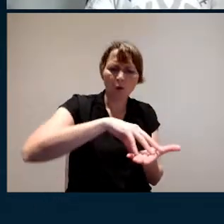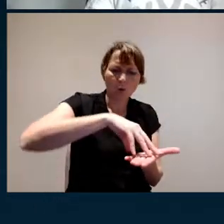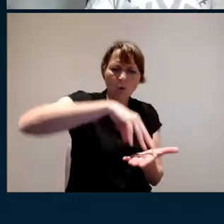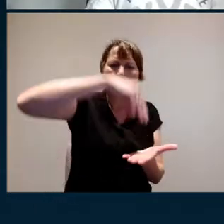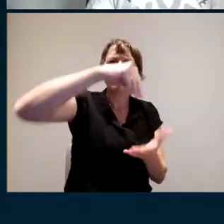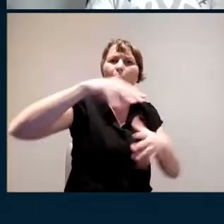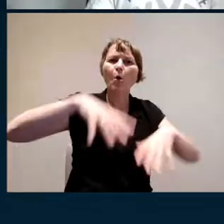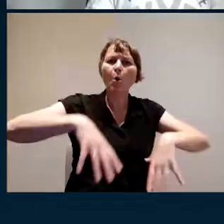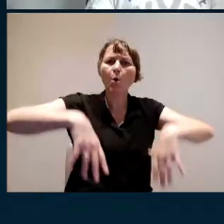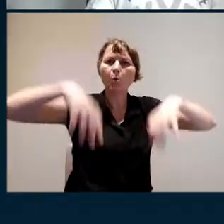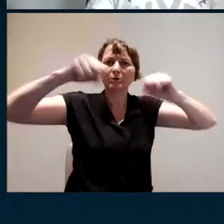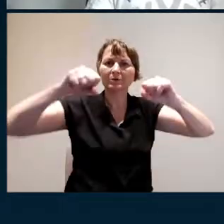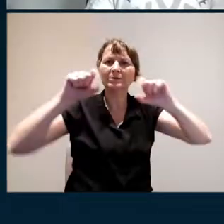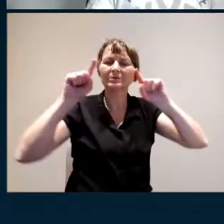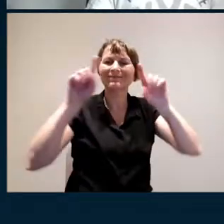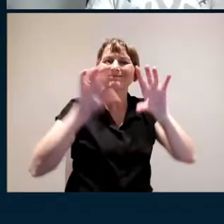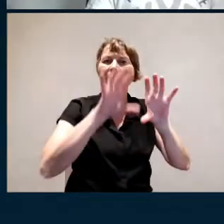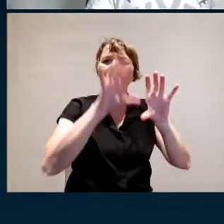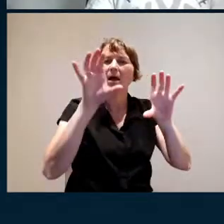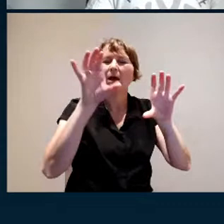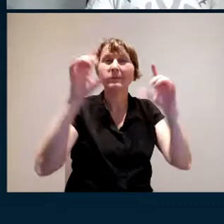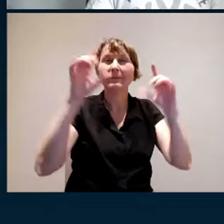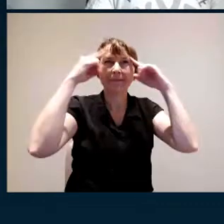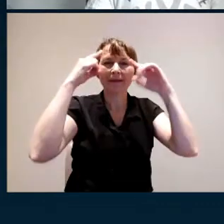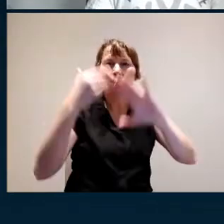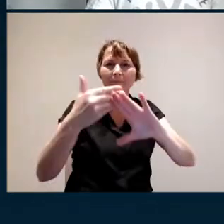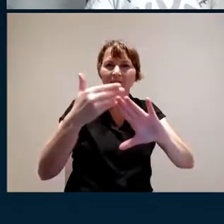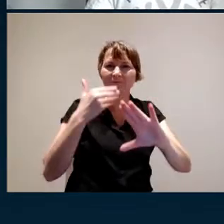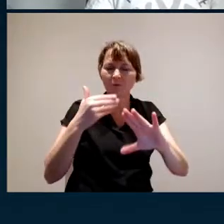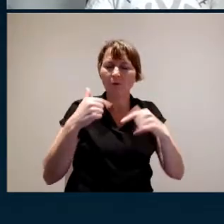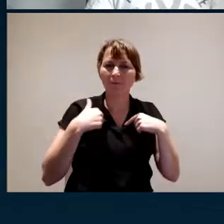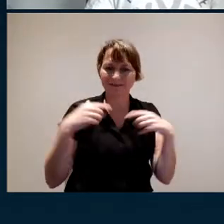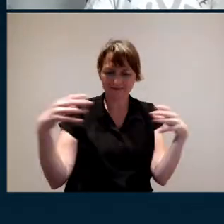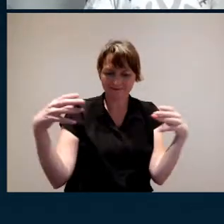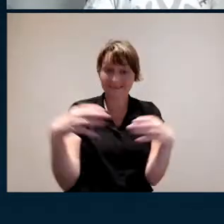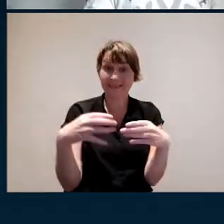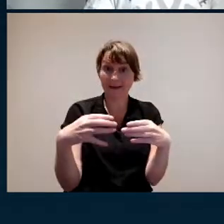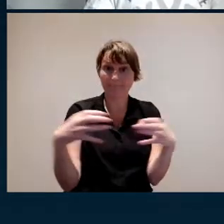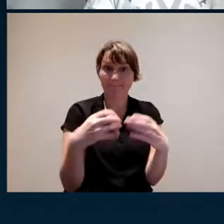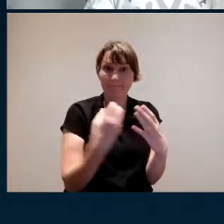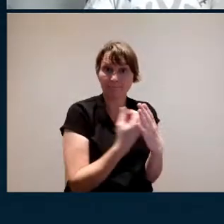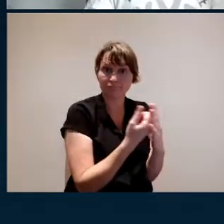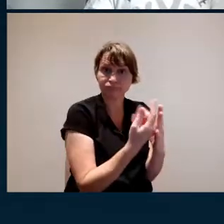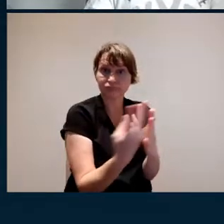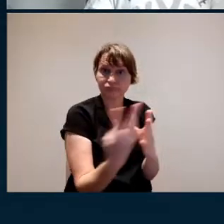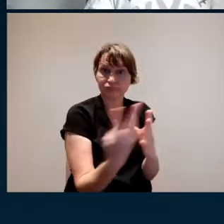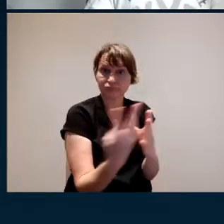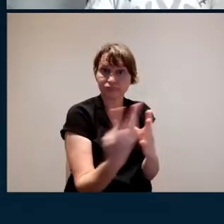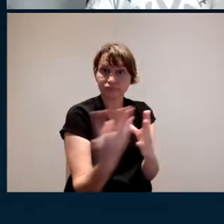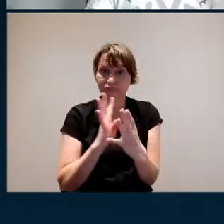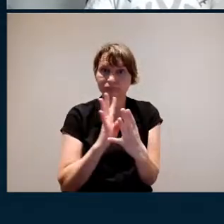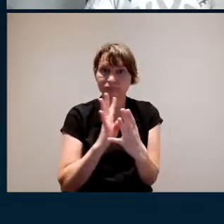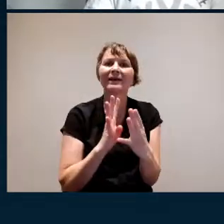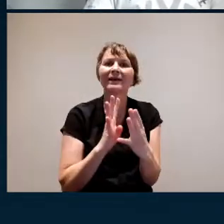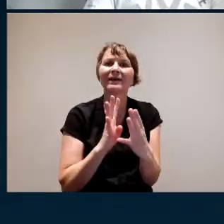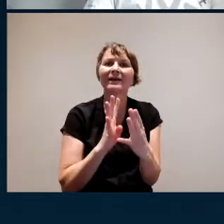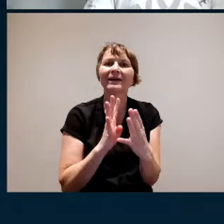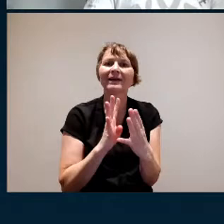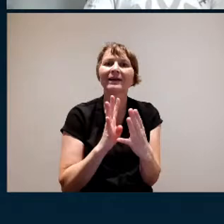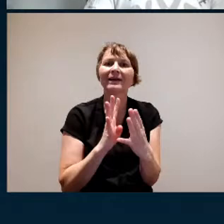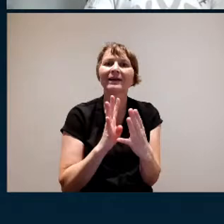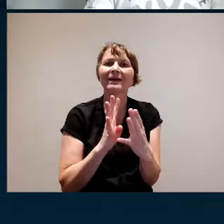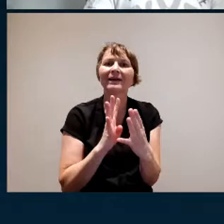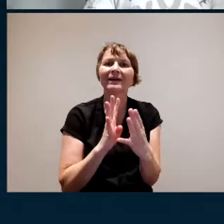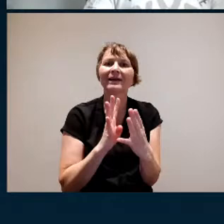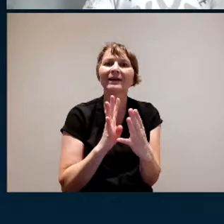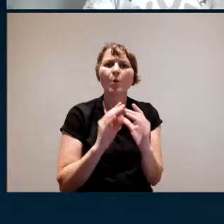should already have a team, a dedicated team, cross-functional, who is responsible for building